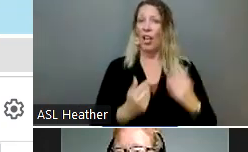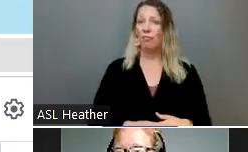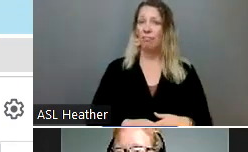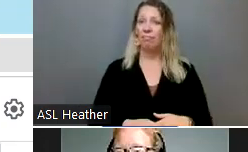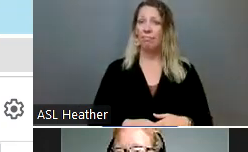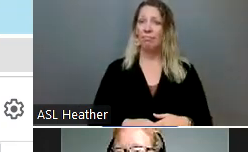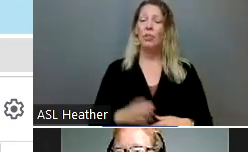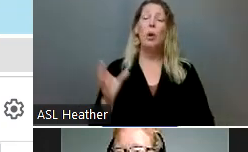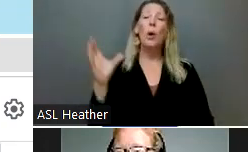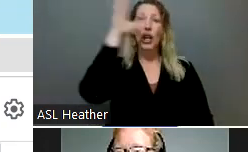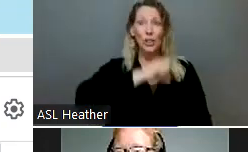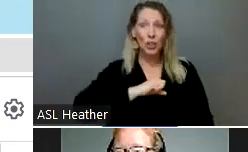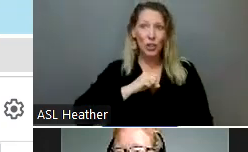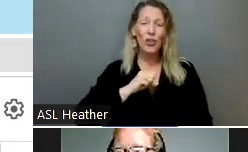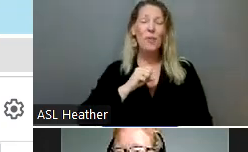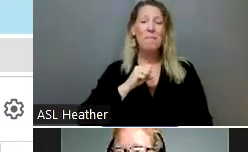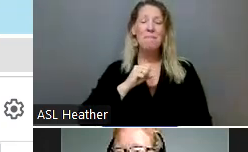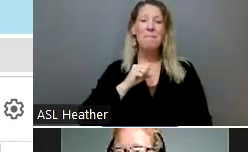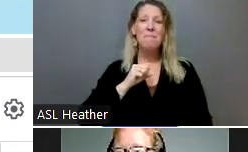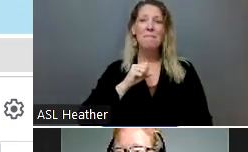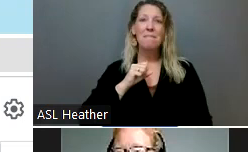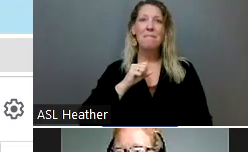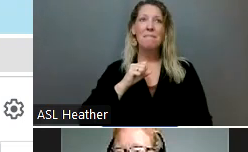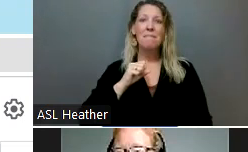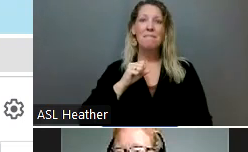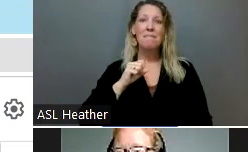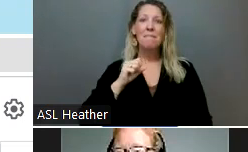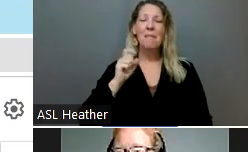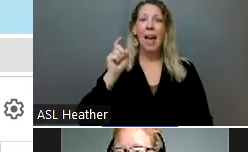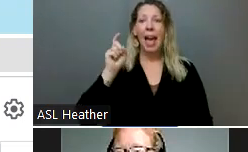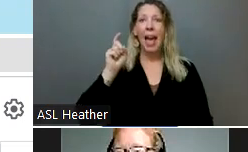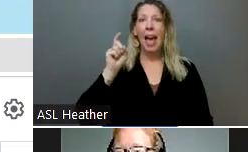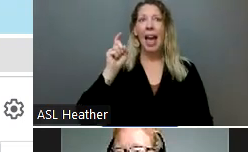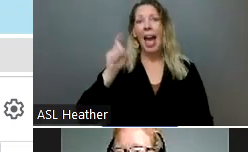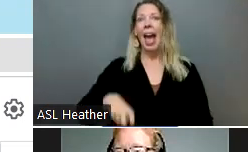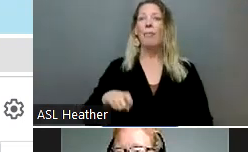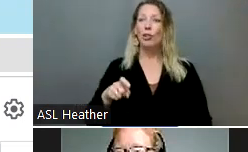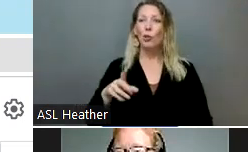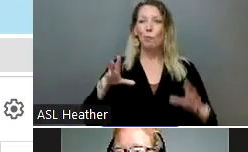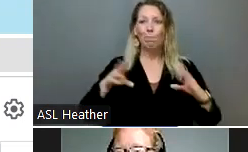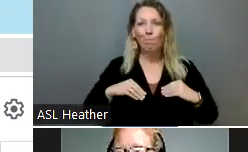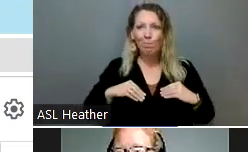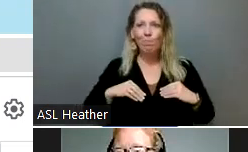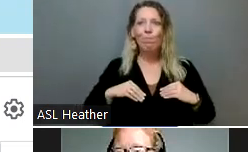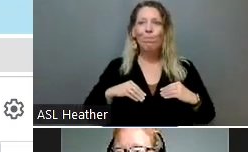they assume that they have to assume or adapt to